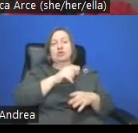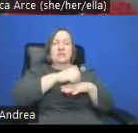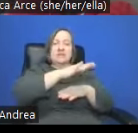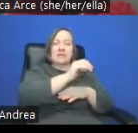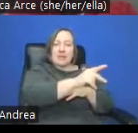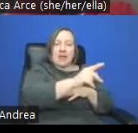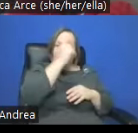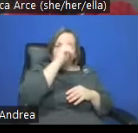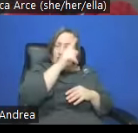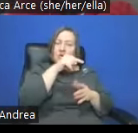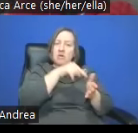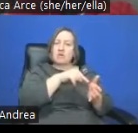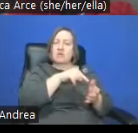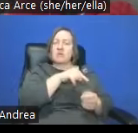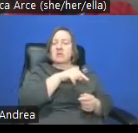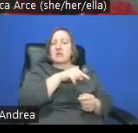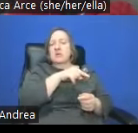for